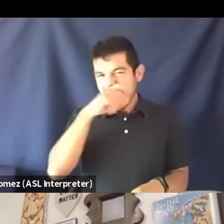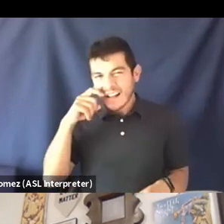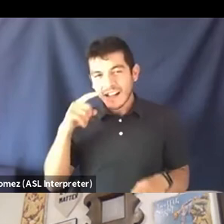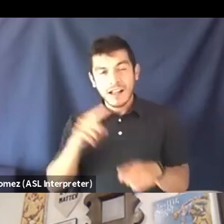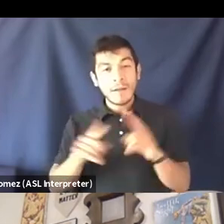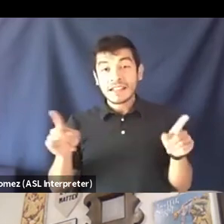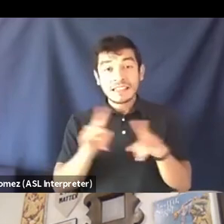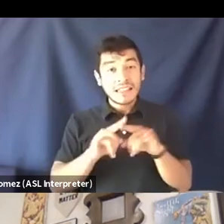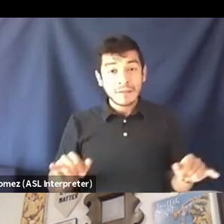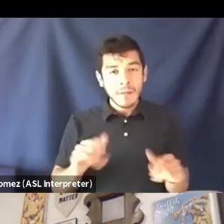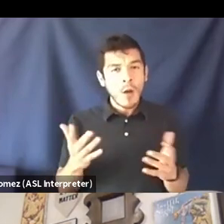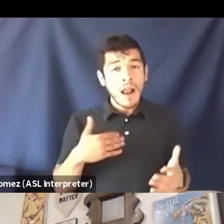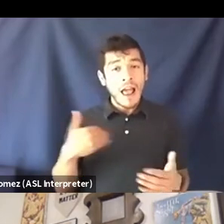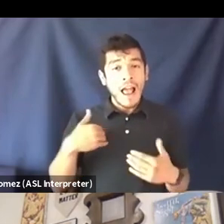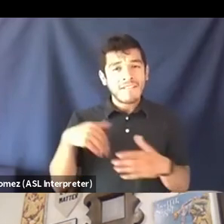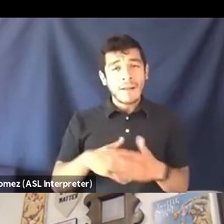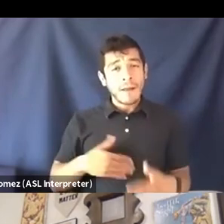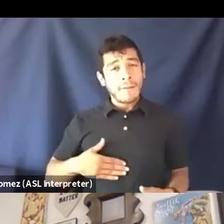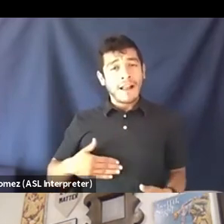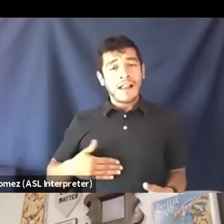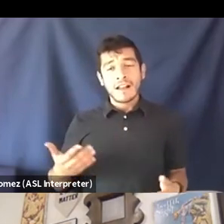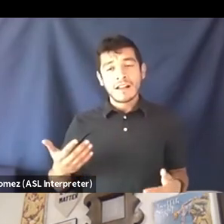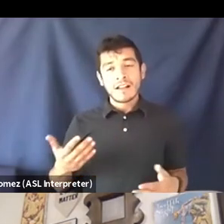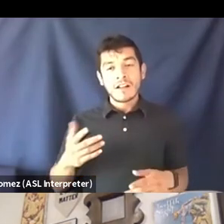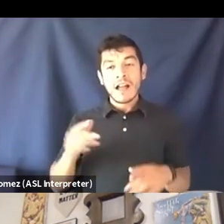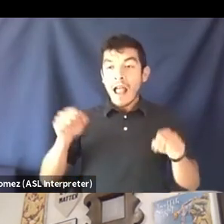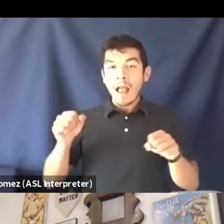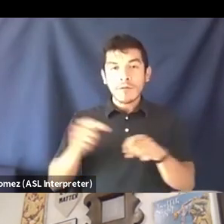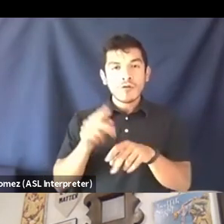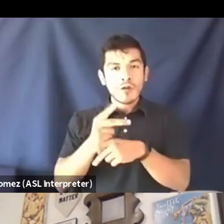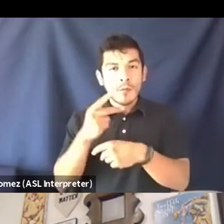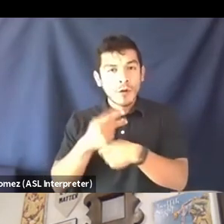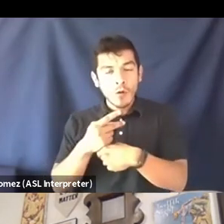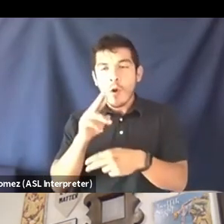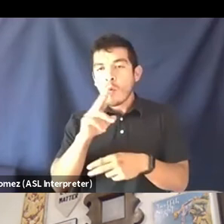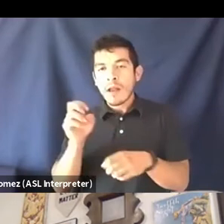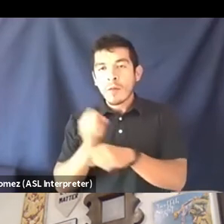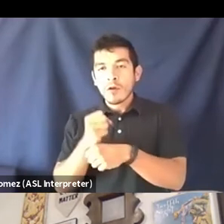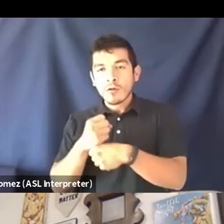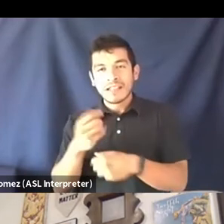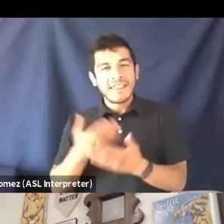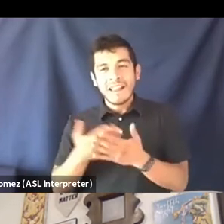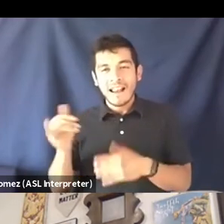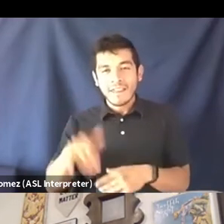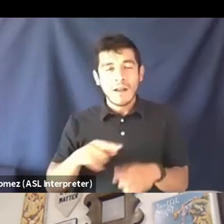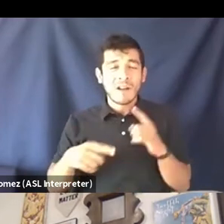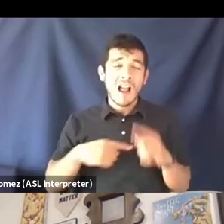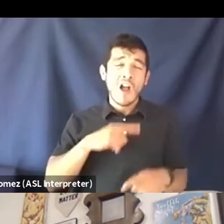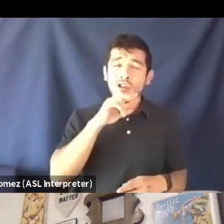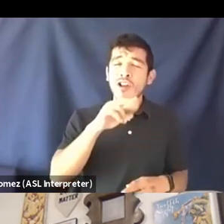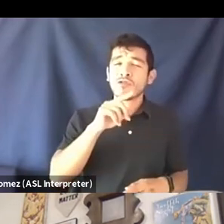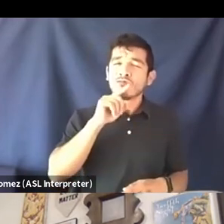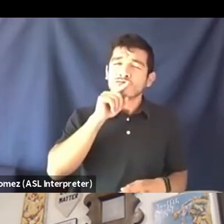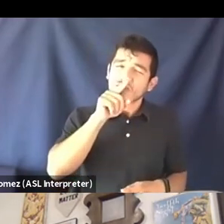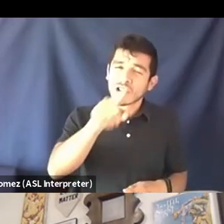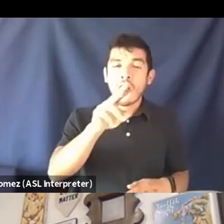time, what we have in our belly, being able to reproduce and everything is like that. But I was really truly rebirthed.